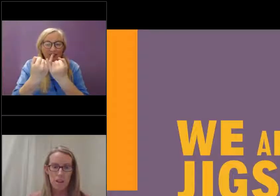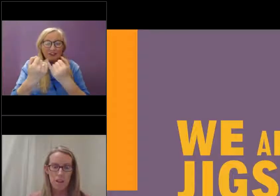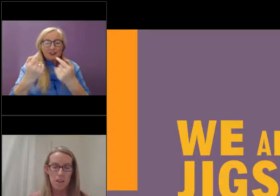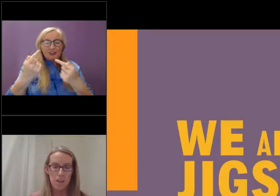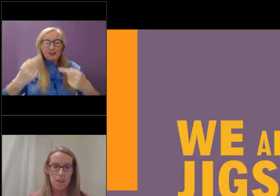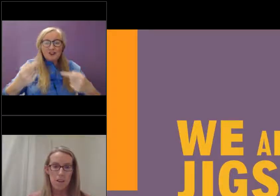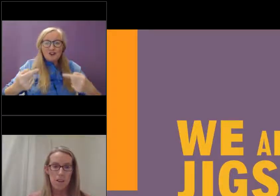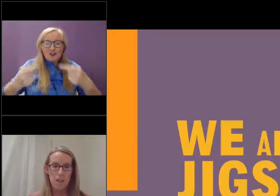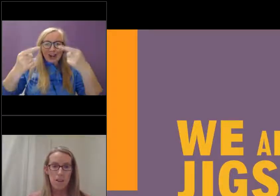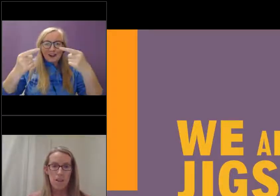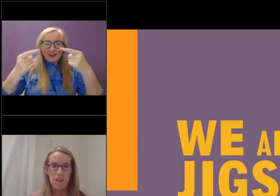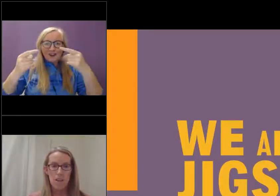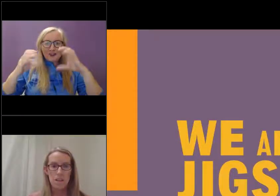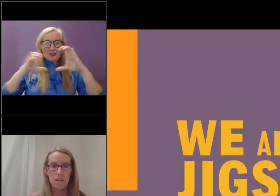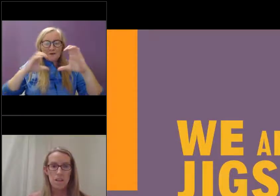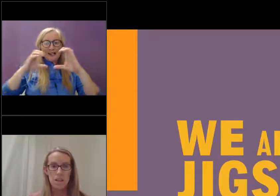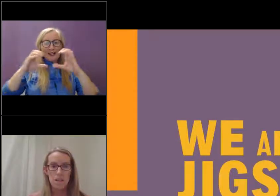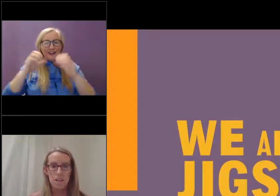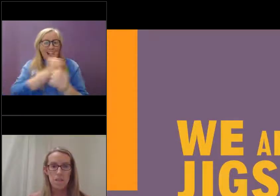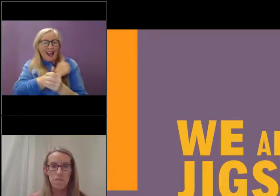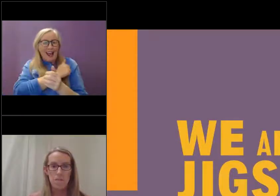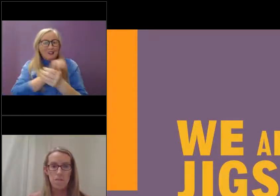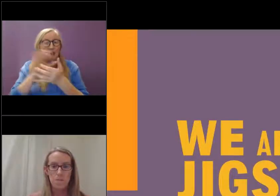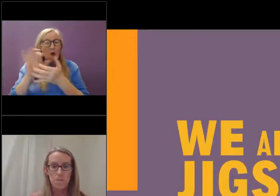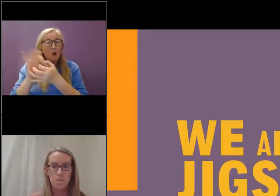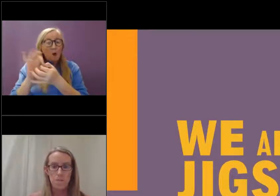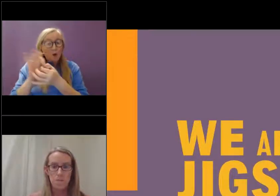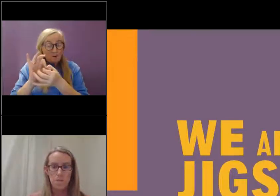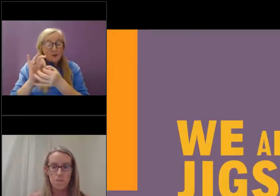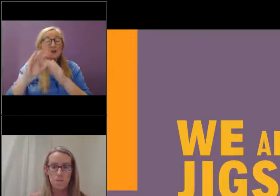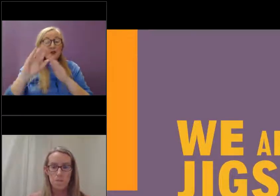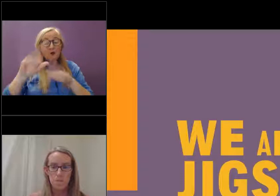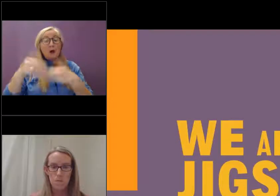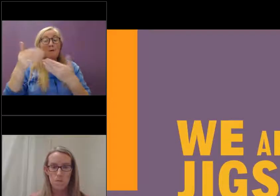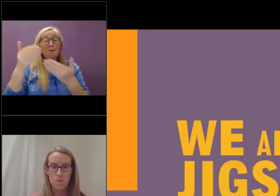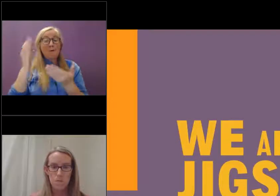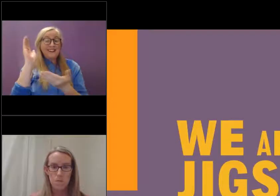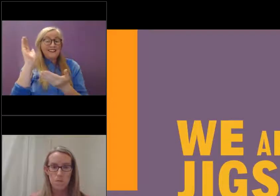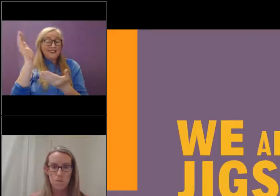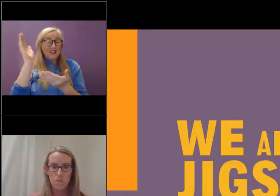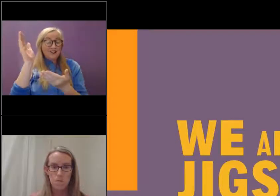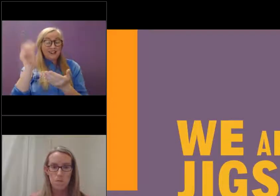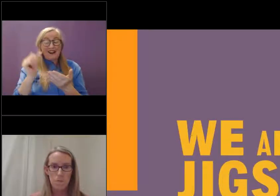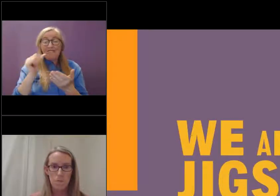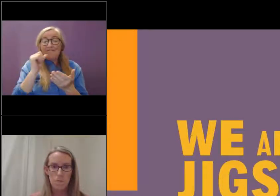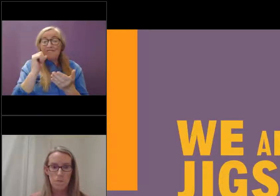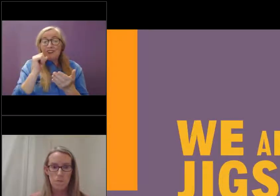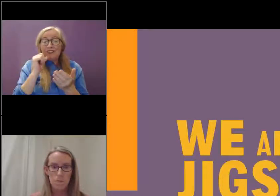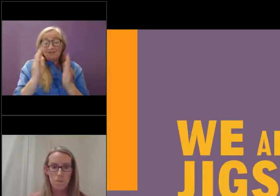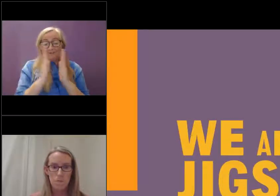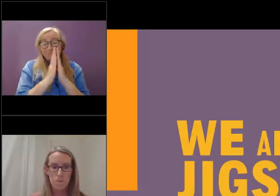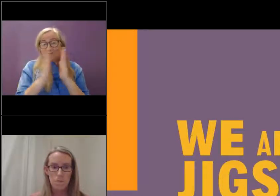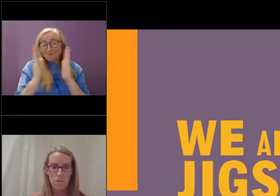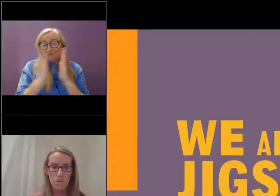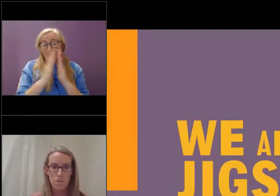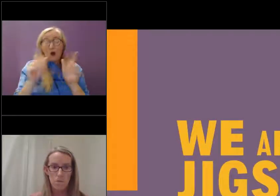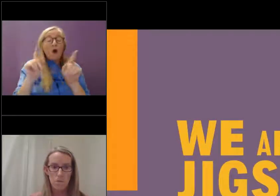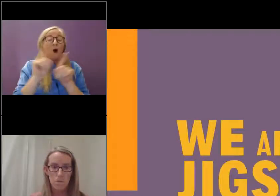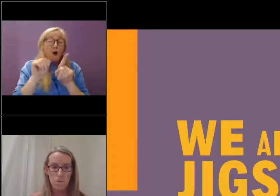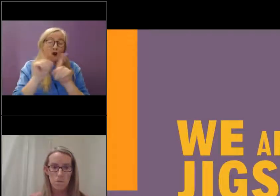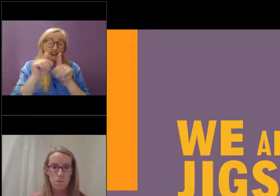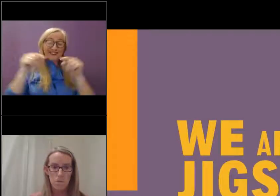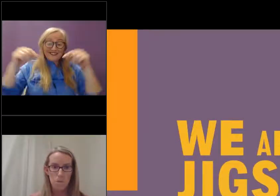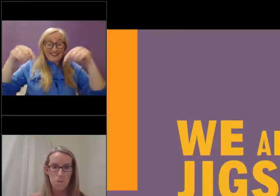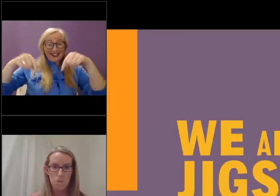communications at home. So we're going to do a little presentation for the first wee while. Oh, we also have Catherine